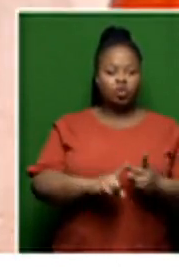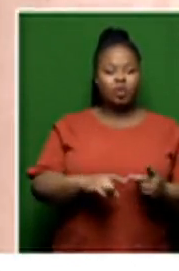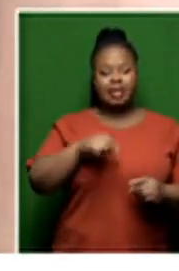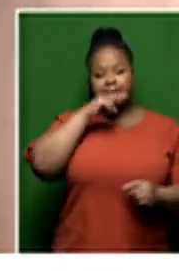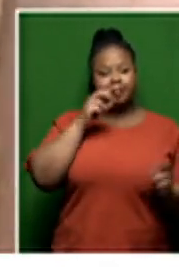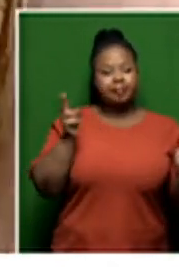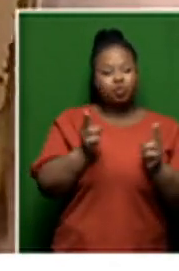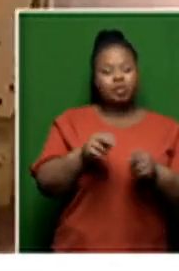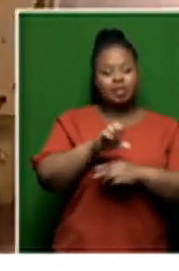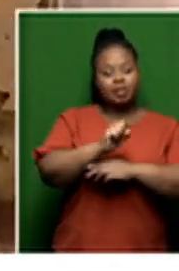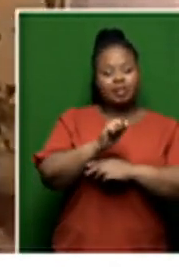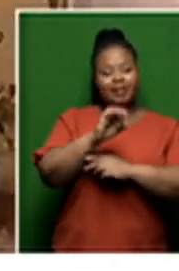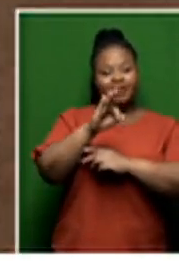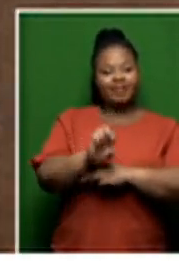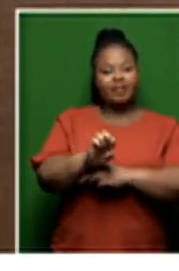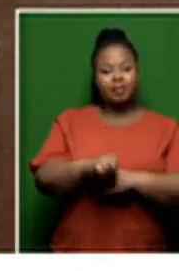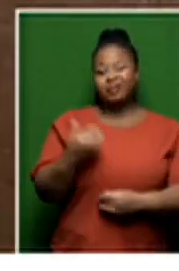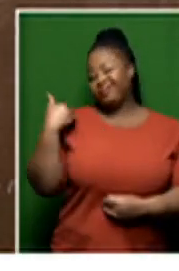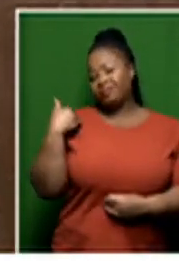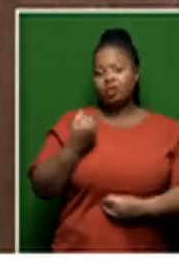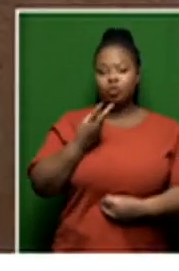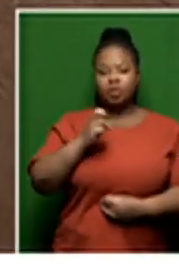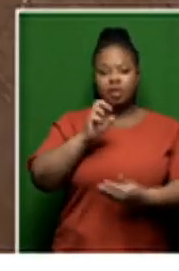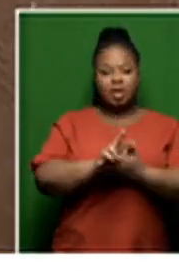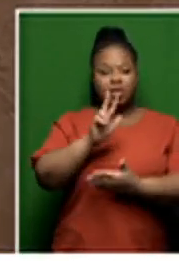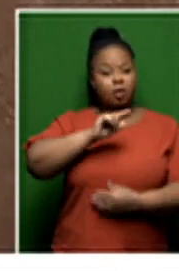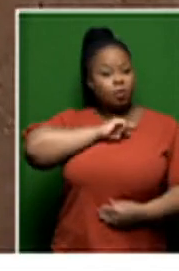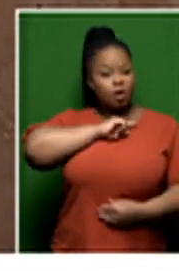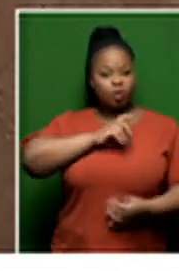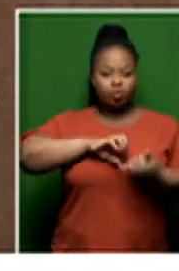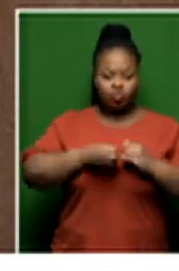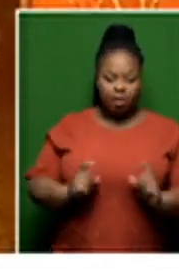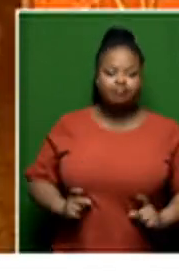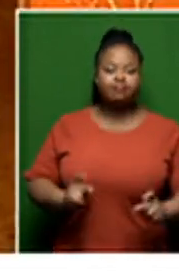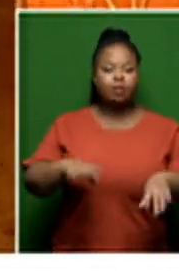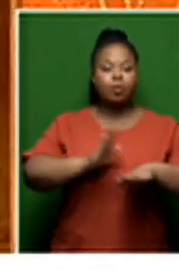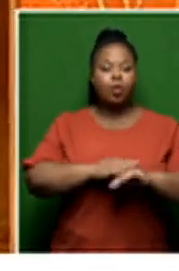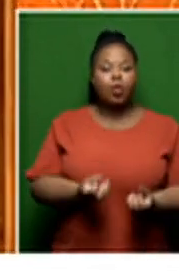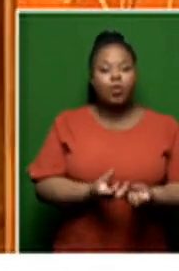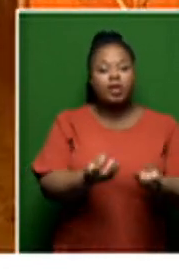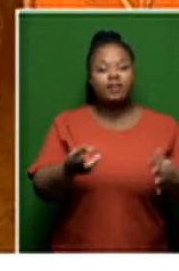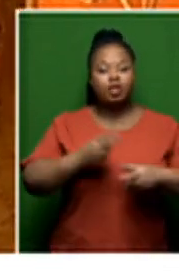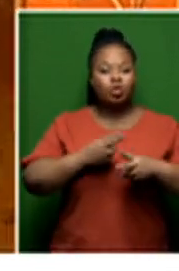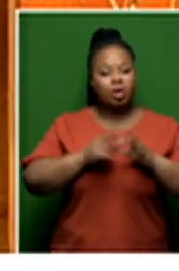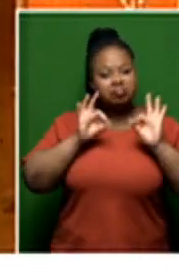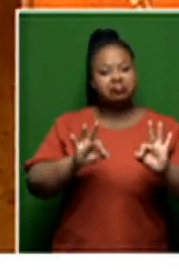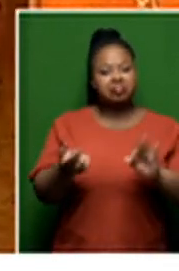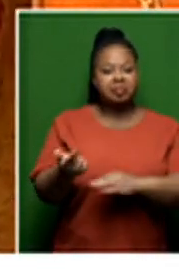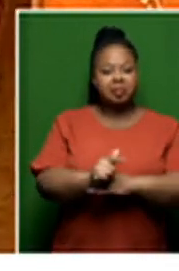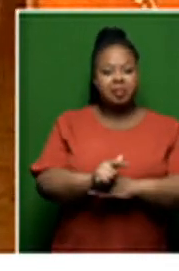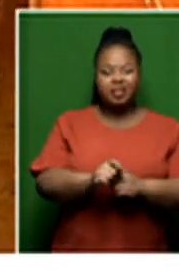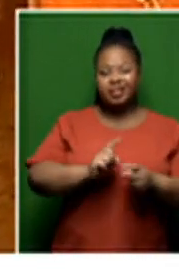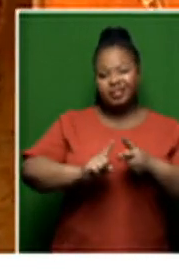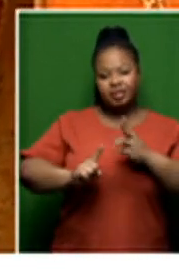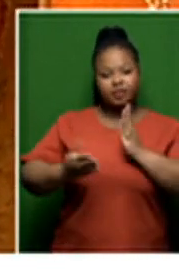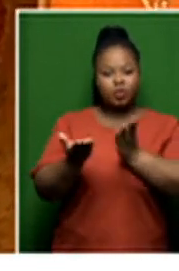SAFE initiative, in 2018, and this was in order to accelerate the provision of sanitation facilities in the identified